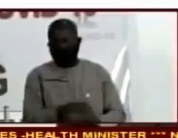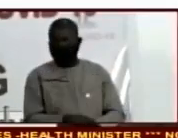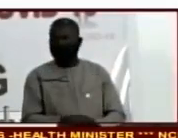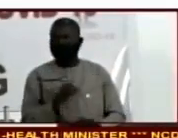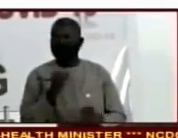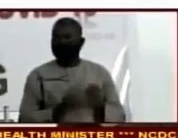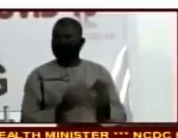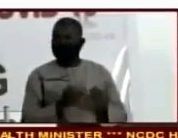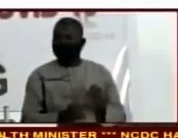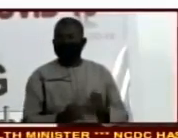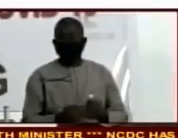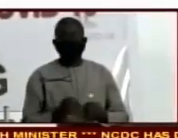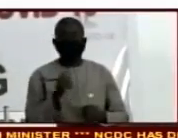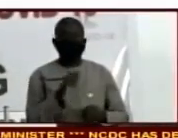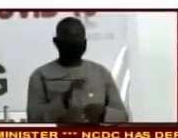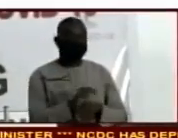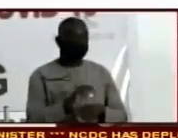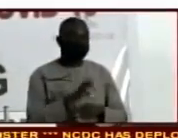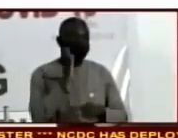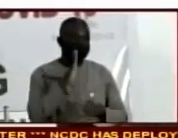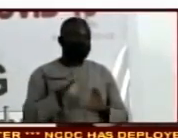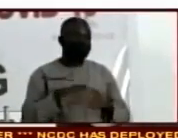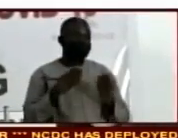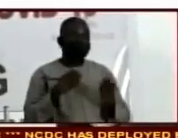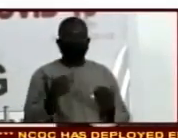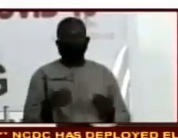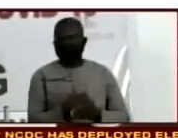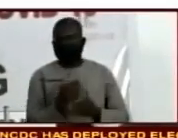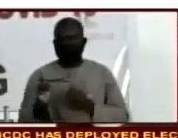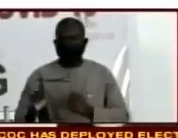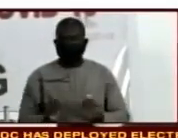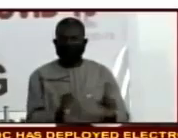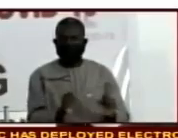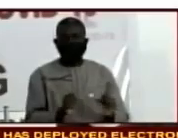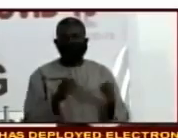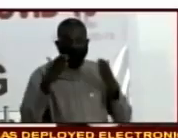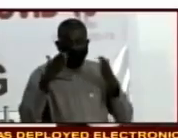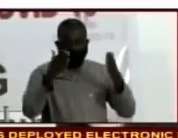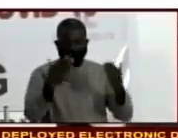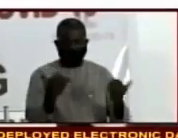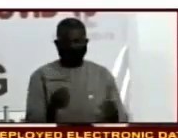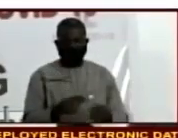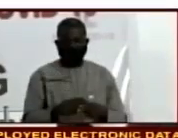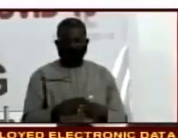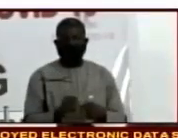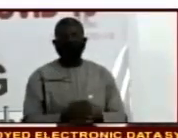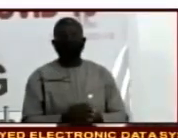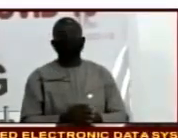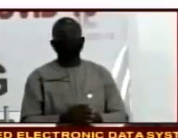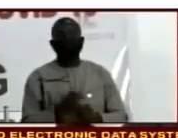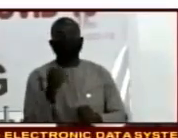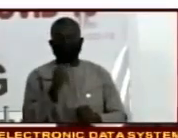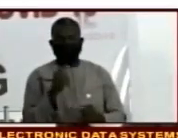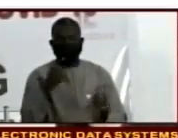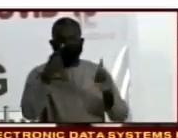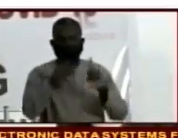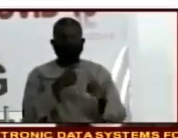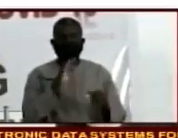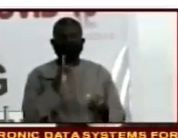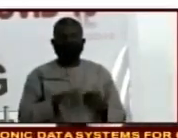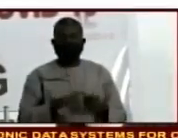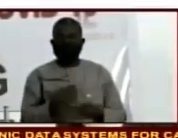Finally, the Ministry will be unveiling our new strategic direction soon. The overarching objective is to institutionalize the